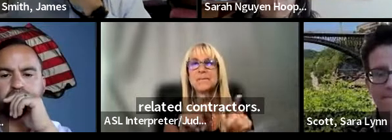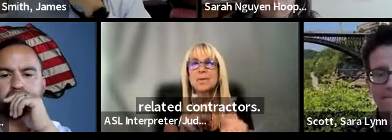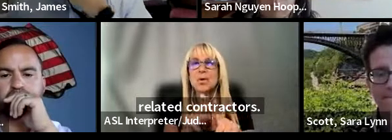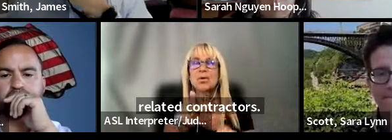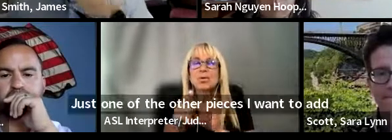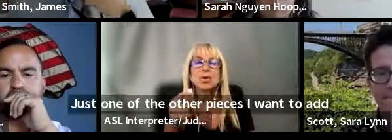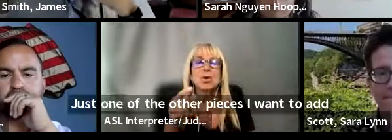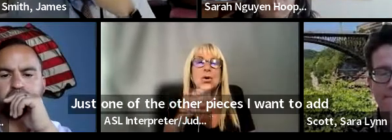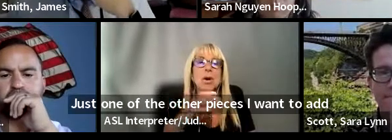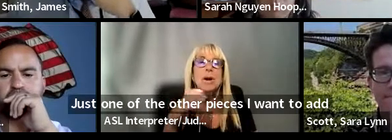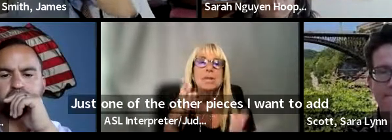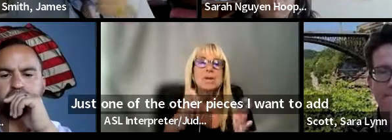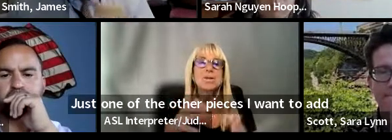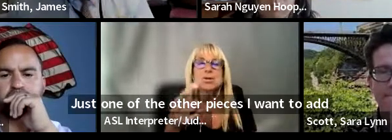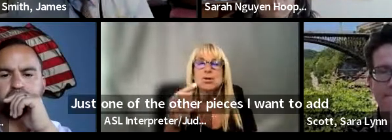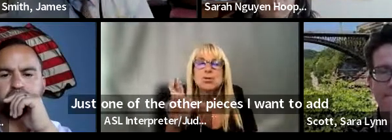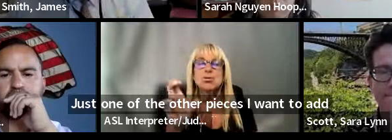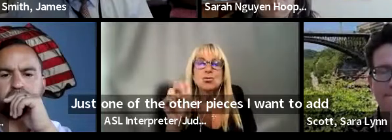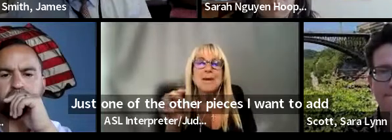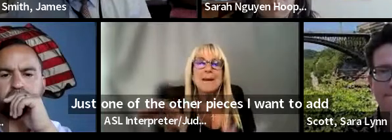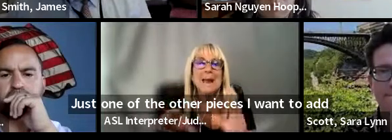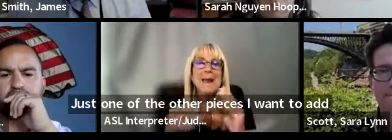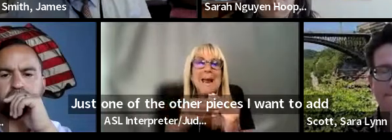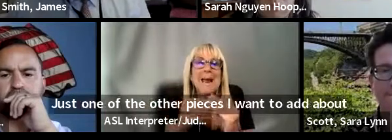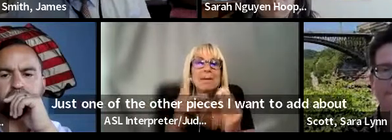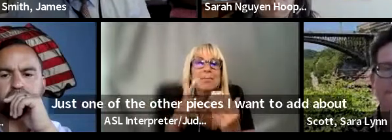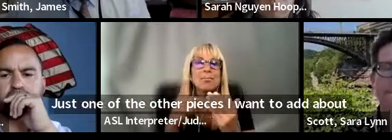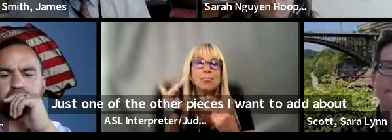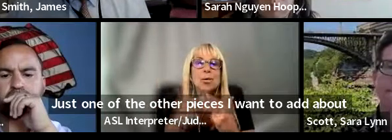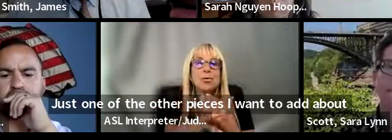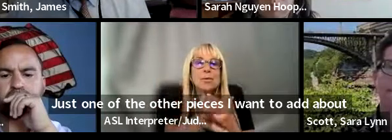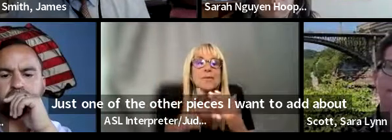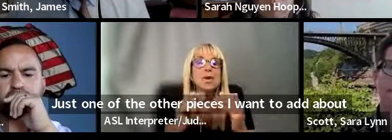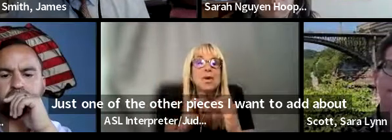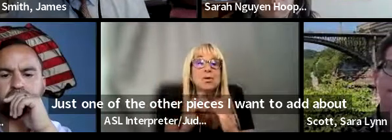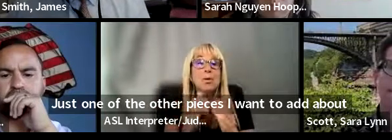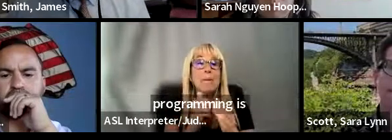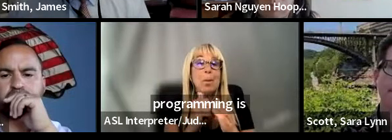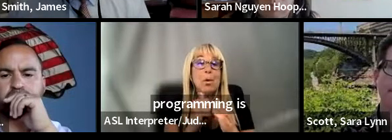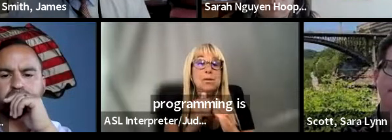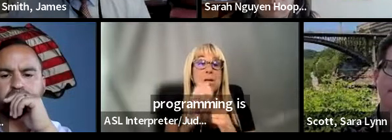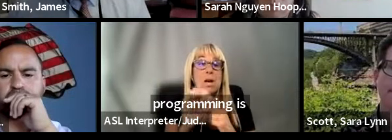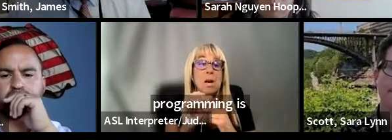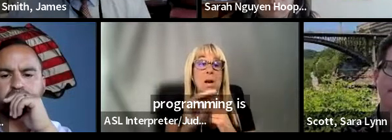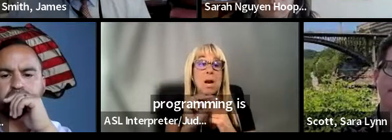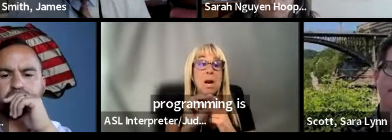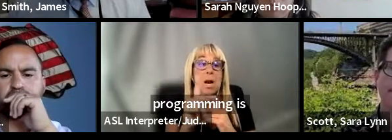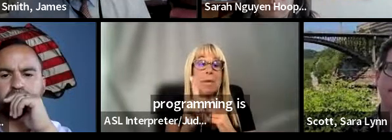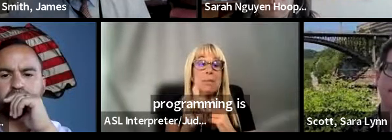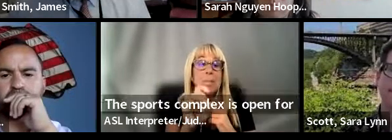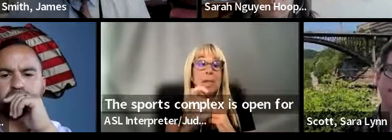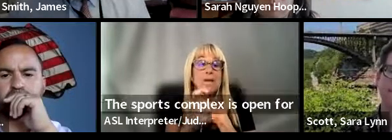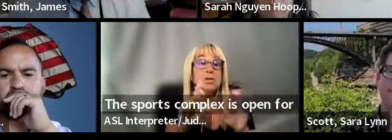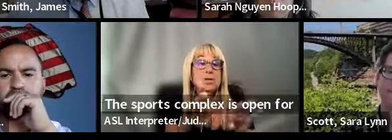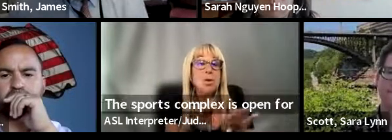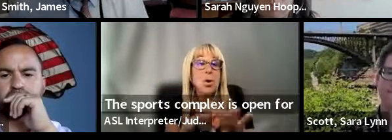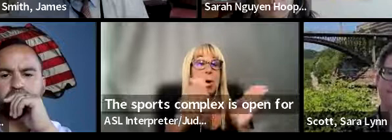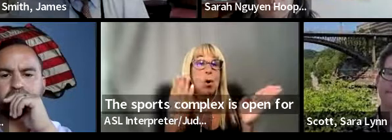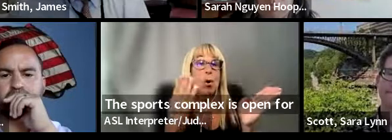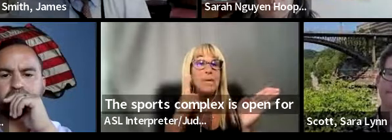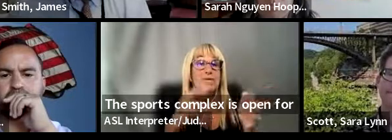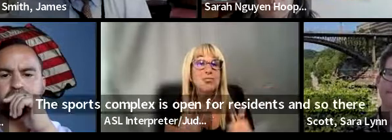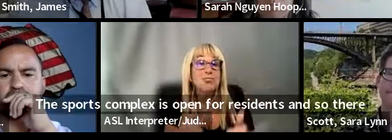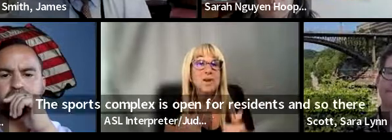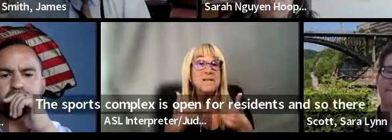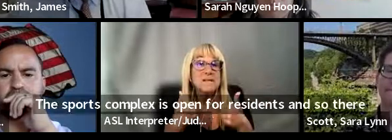about programming is the sports complex is open for residents. And so there was a lot of talk about we